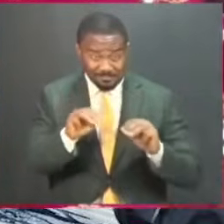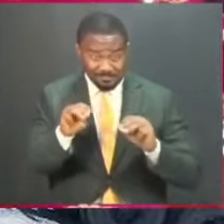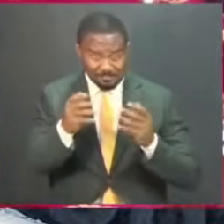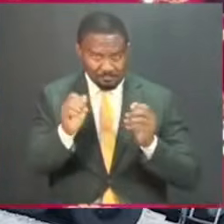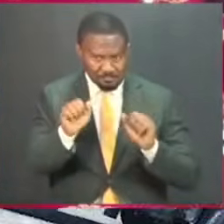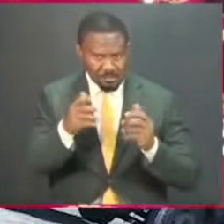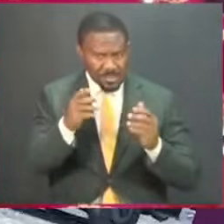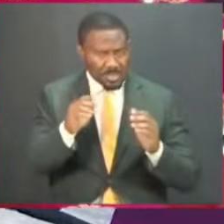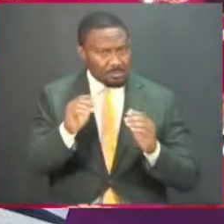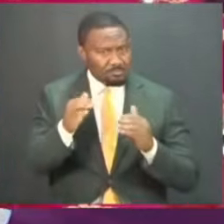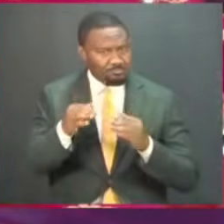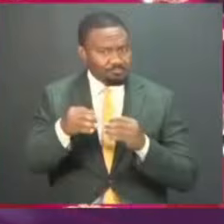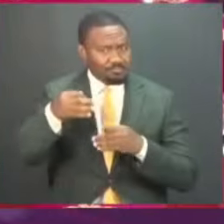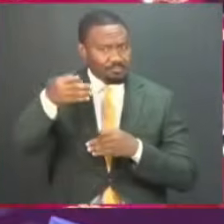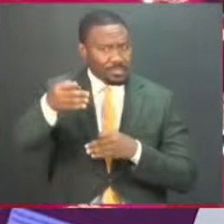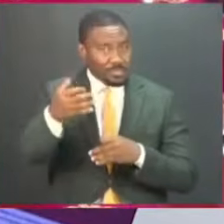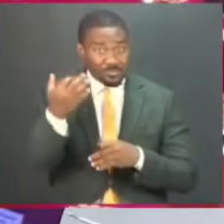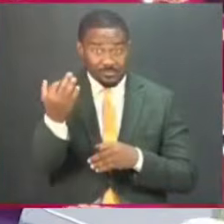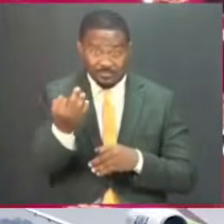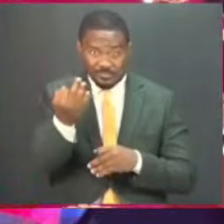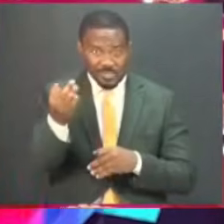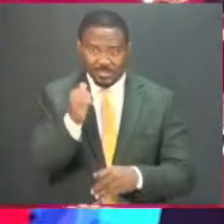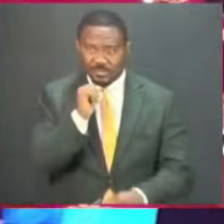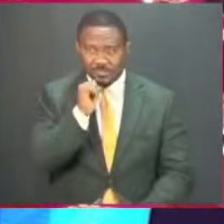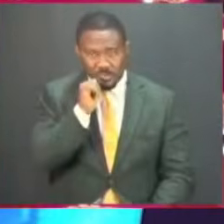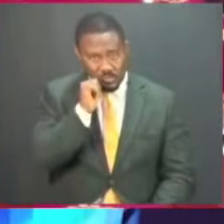Friday, not tomorrow.